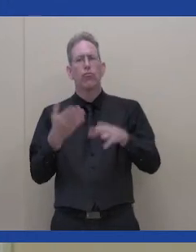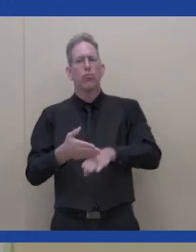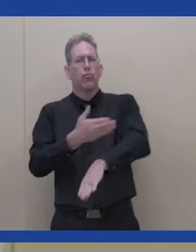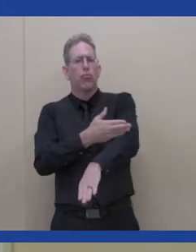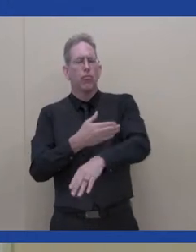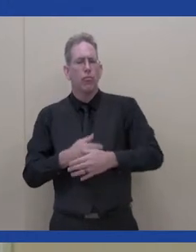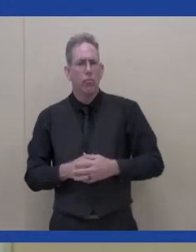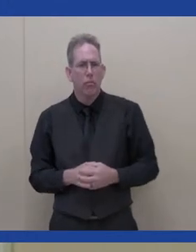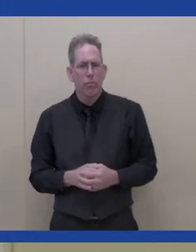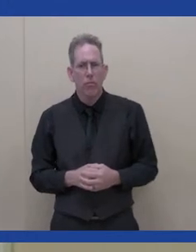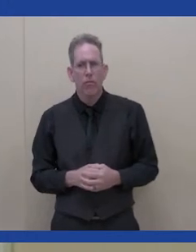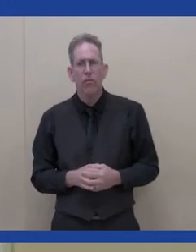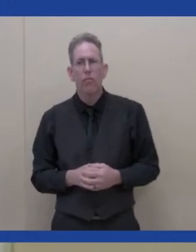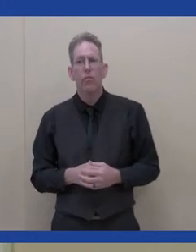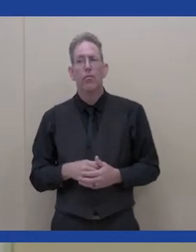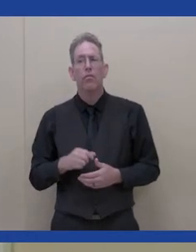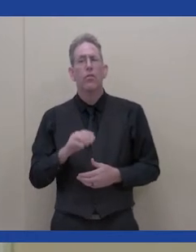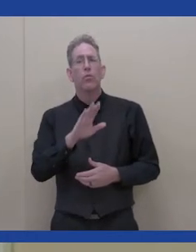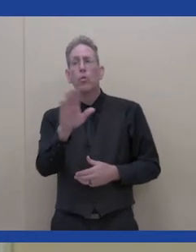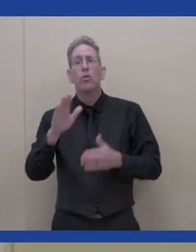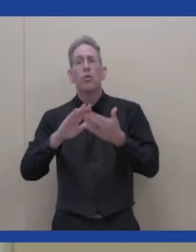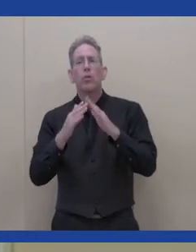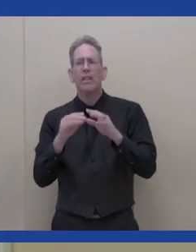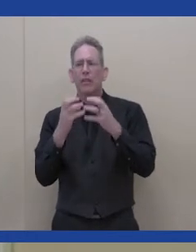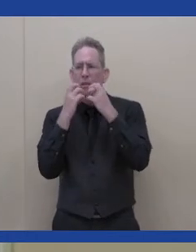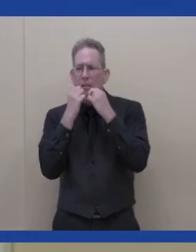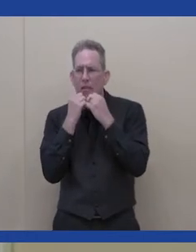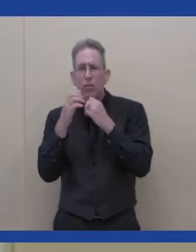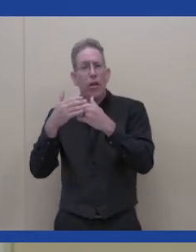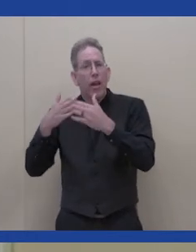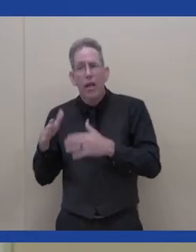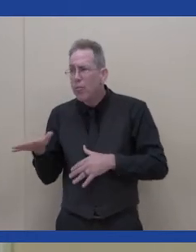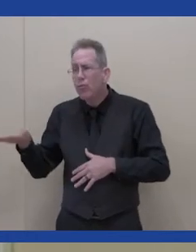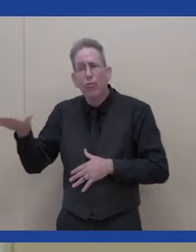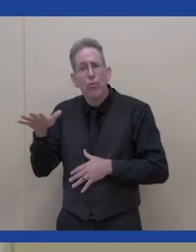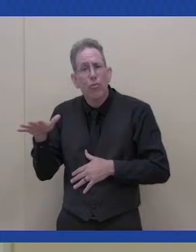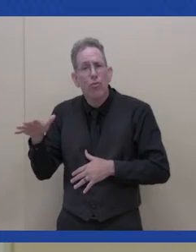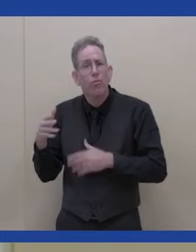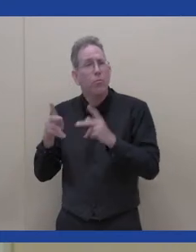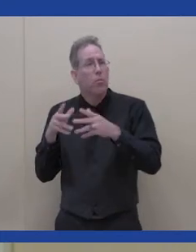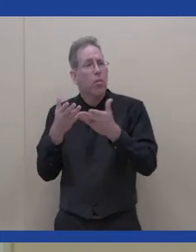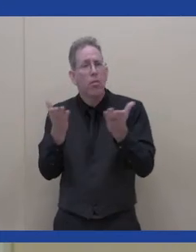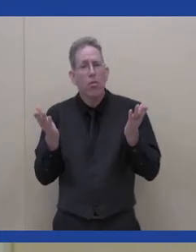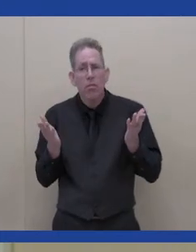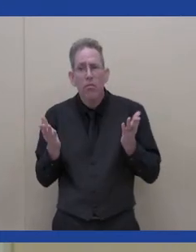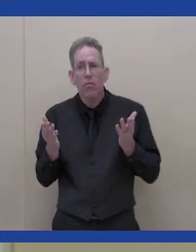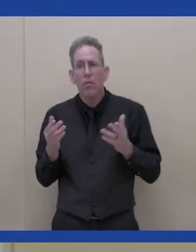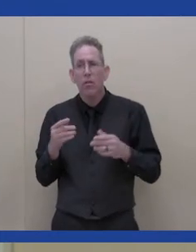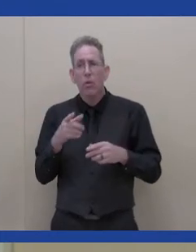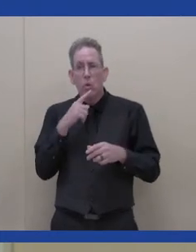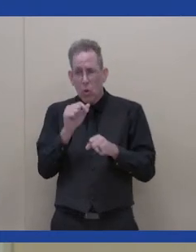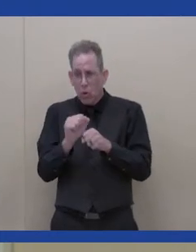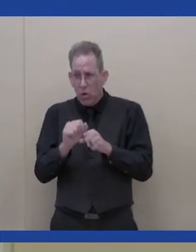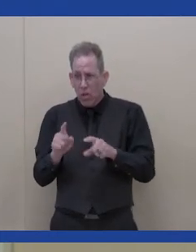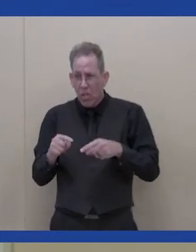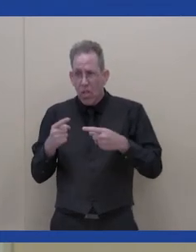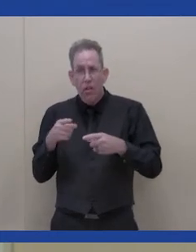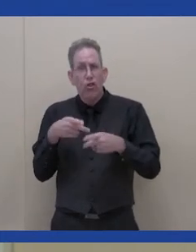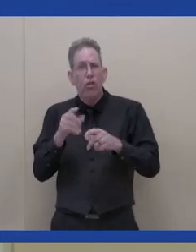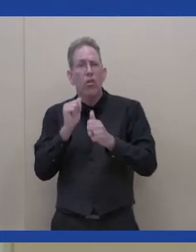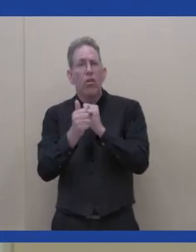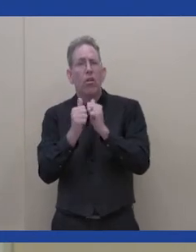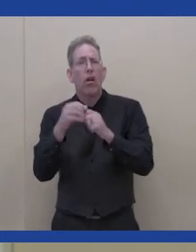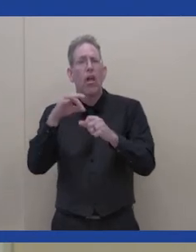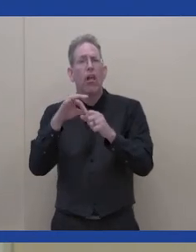neighbors. I'm hopeful to see the energy we all put forth during the election to build coalitions and community continue as we move ahead